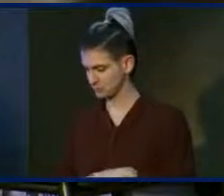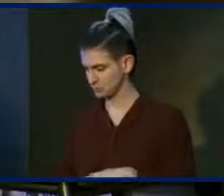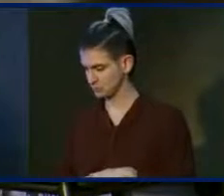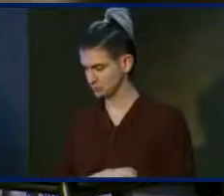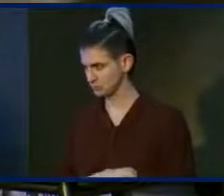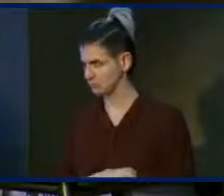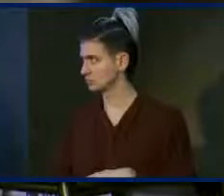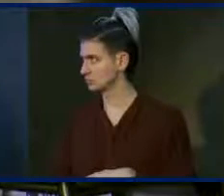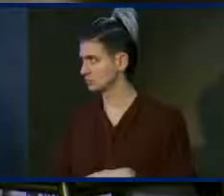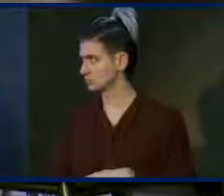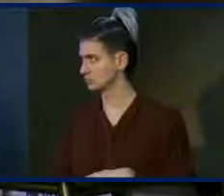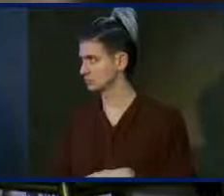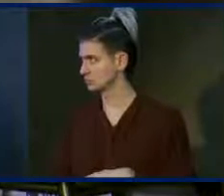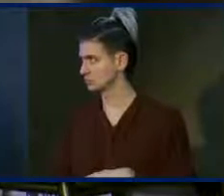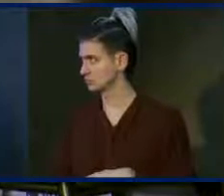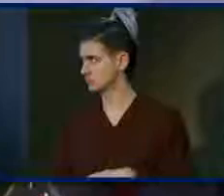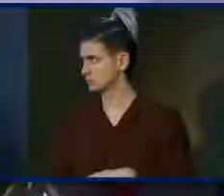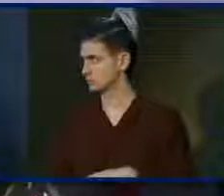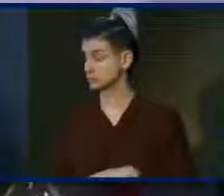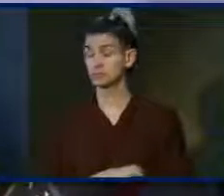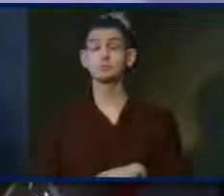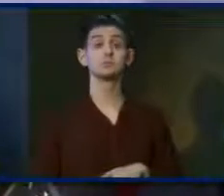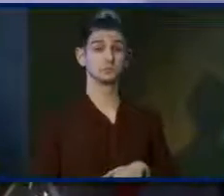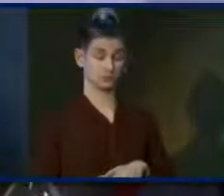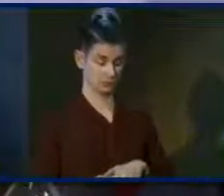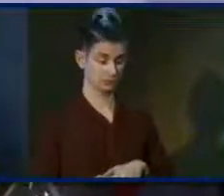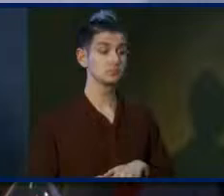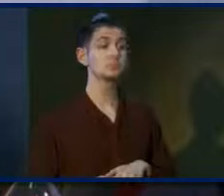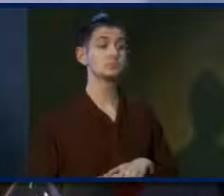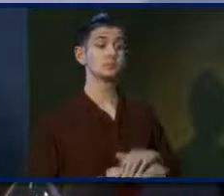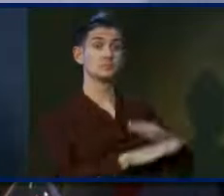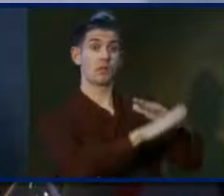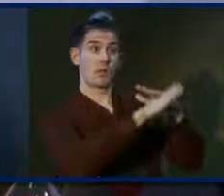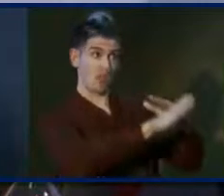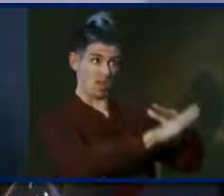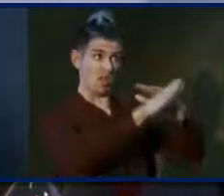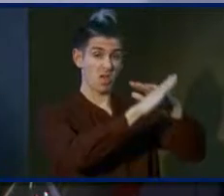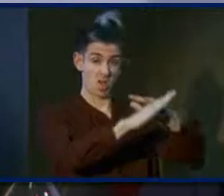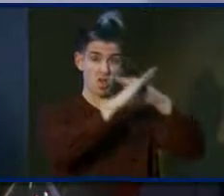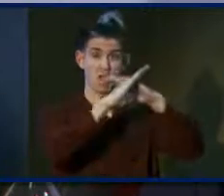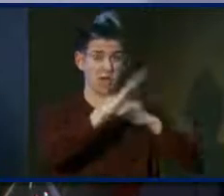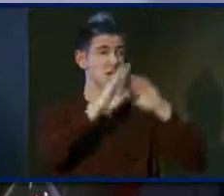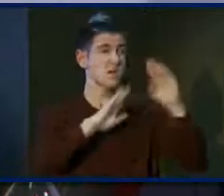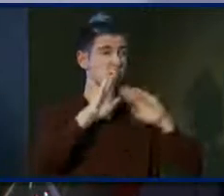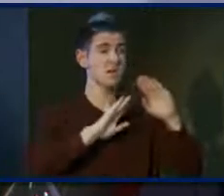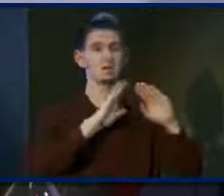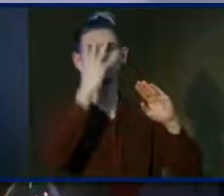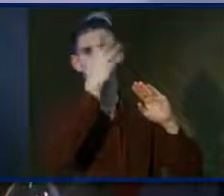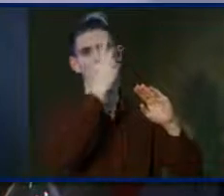said many of the different ways that people could be blocked from the vote. Mm-hmm.